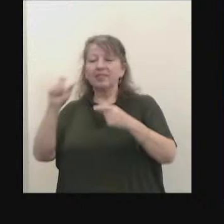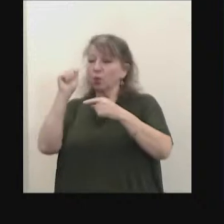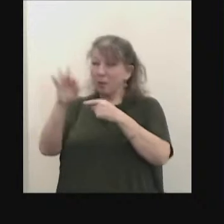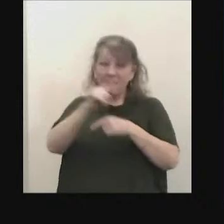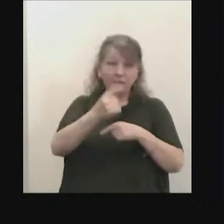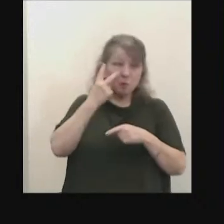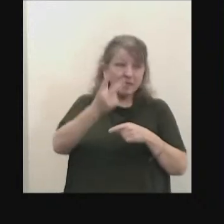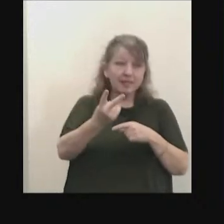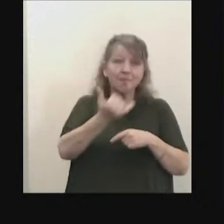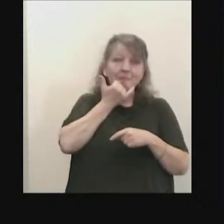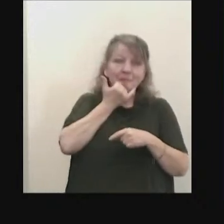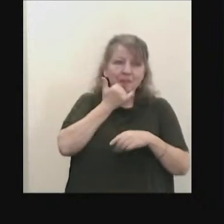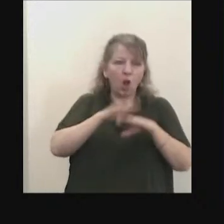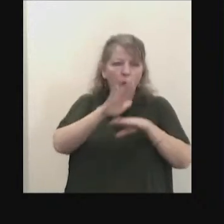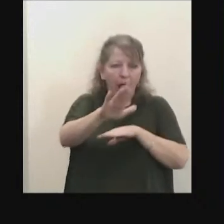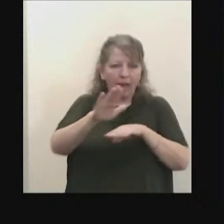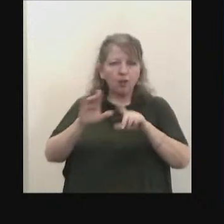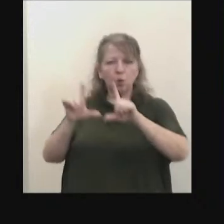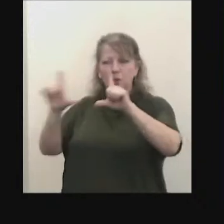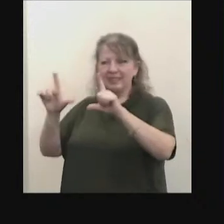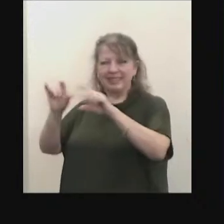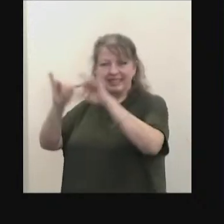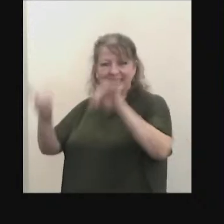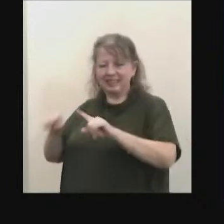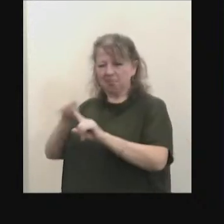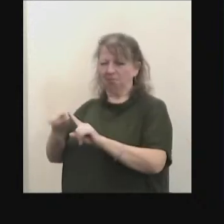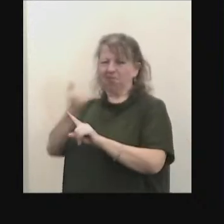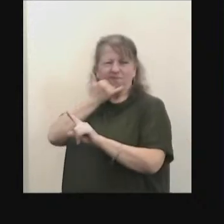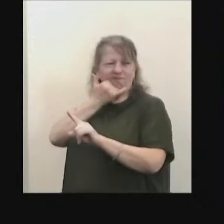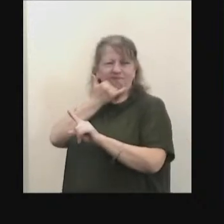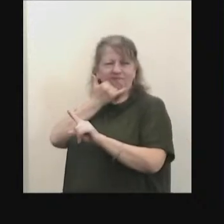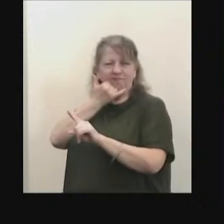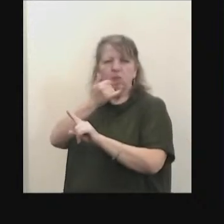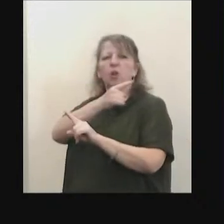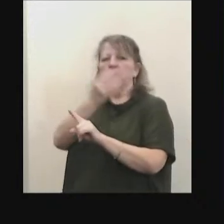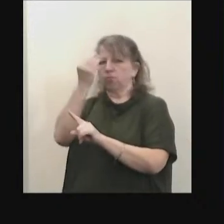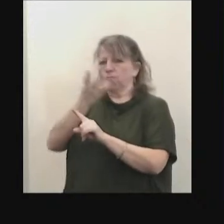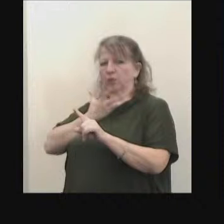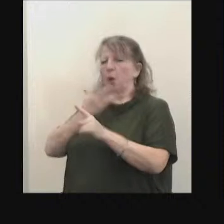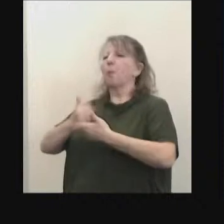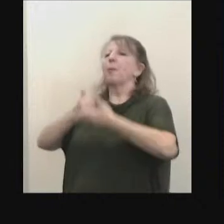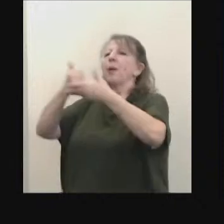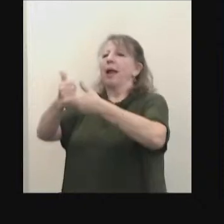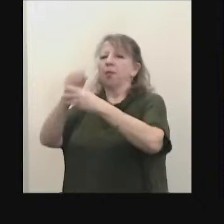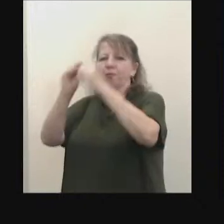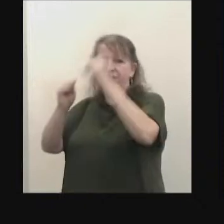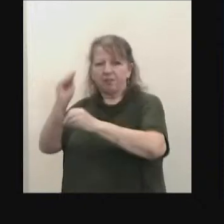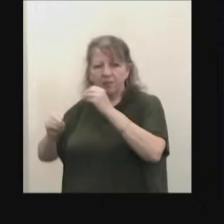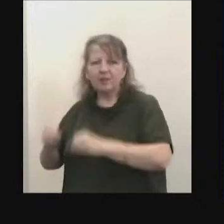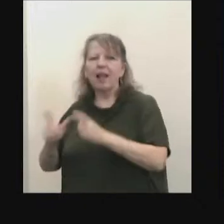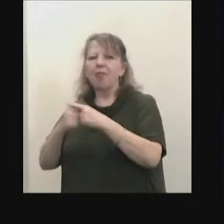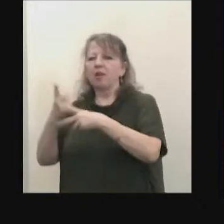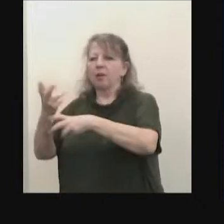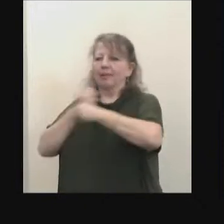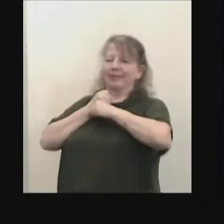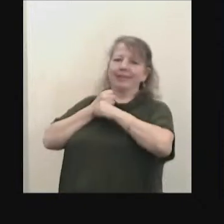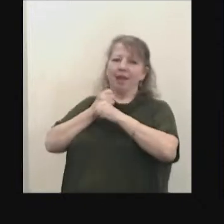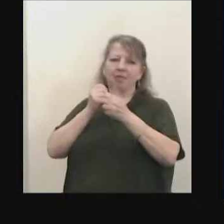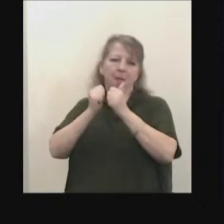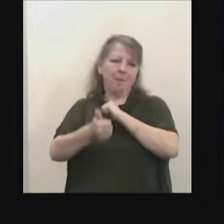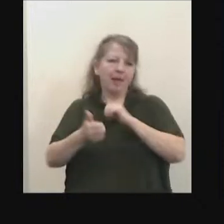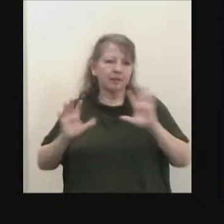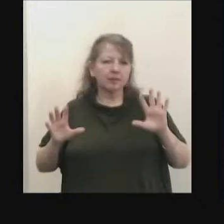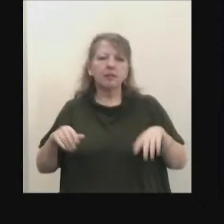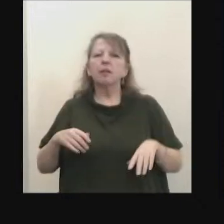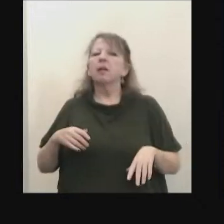in the New York State NICES system, and so then they will be able to download their Excelsior Pass. So if you need help with any of that, getting